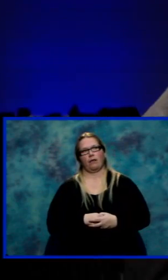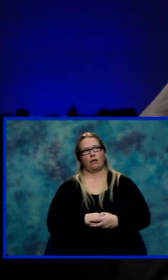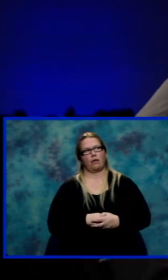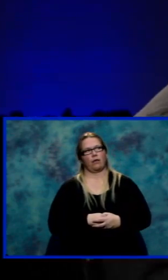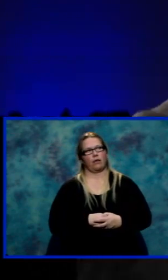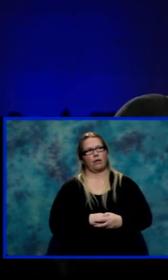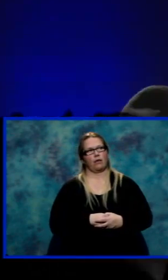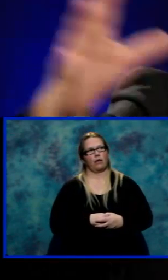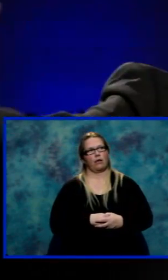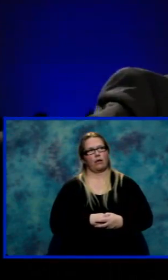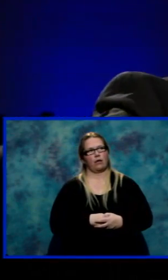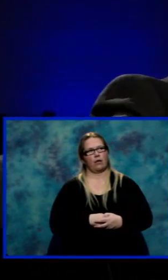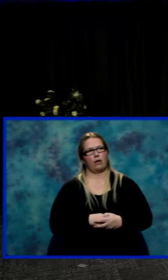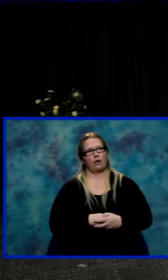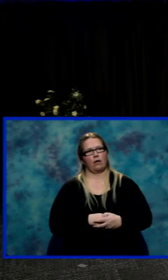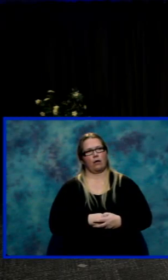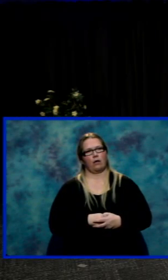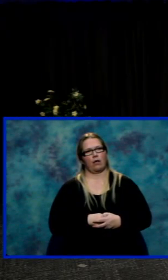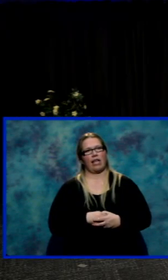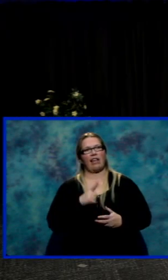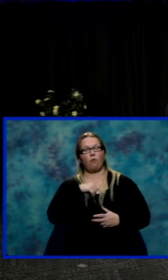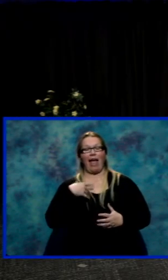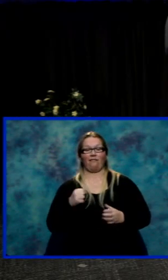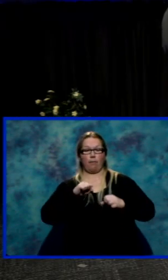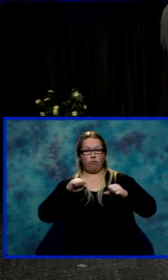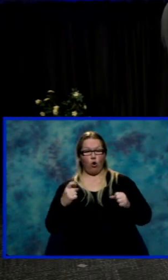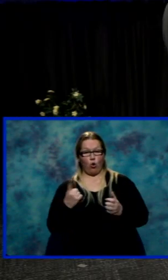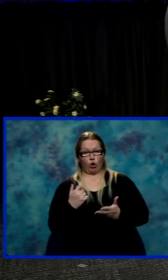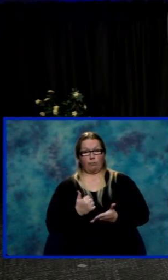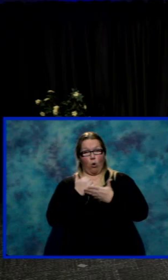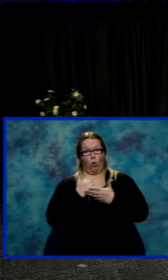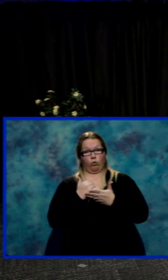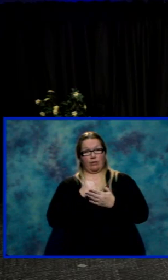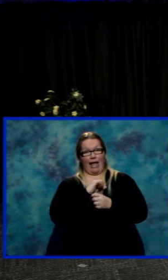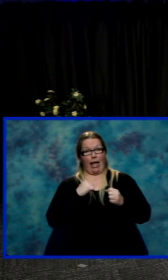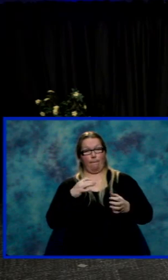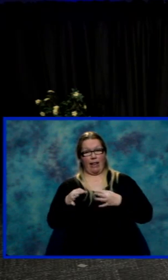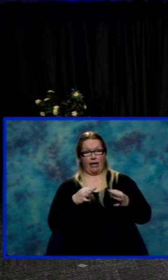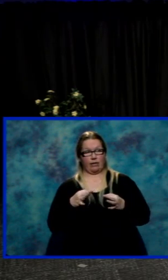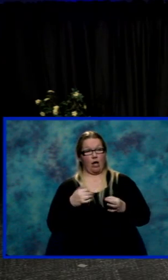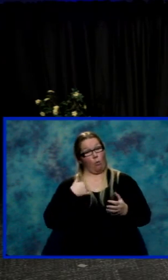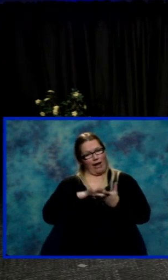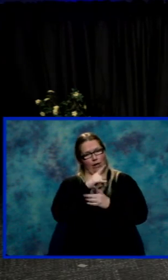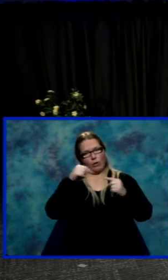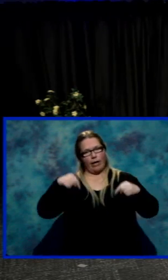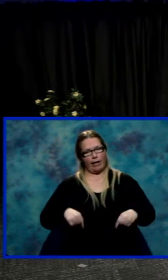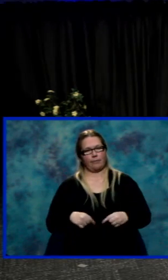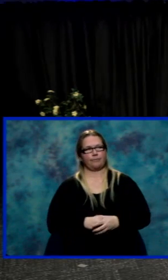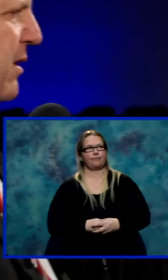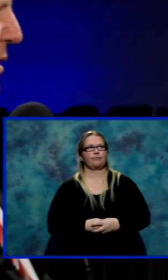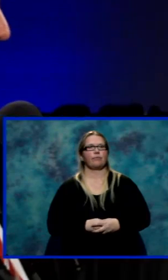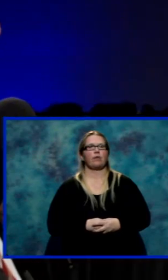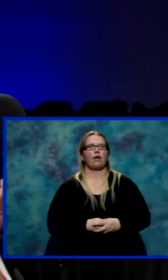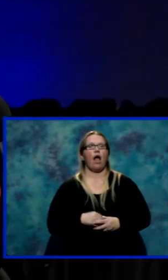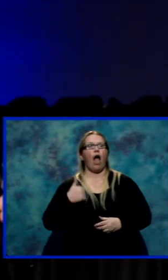plant out of this church more churches. And if we have a president who supports that, that's going to make it a lot easier. And we're glad you're here. Well, and look, and I love to